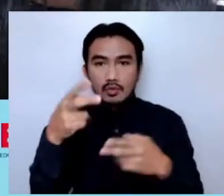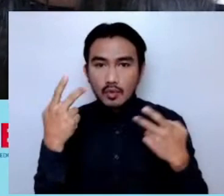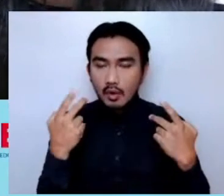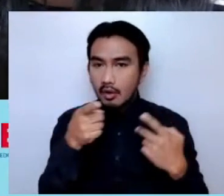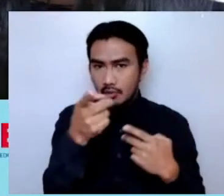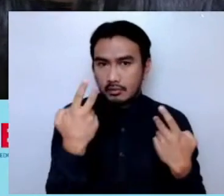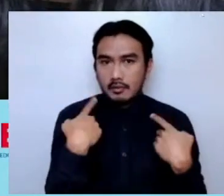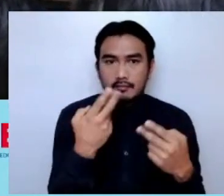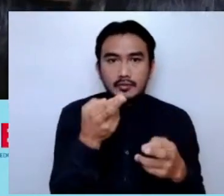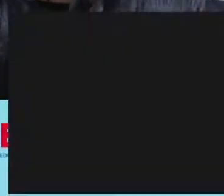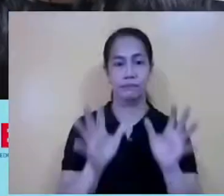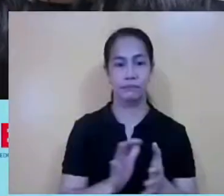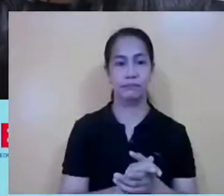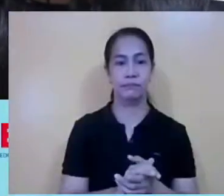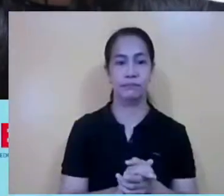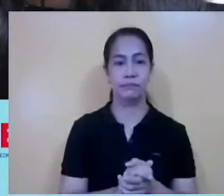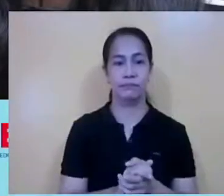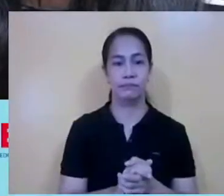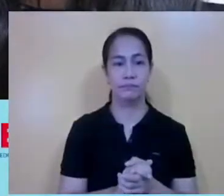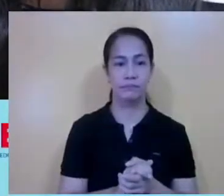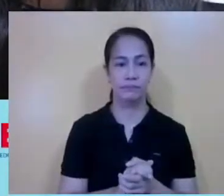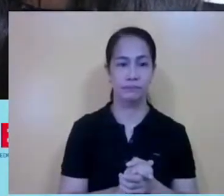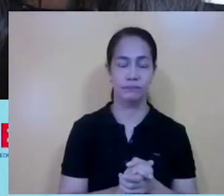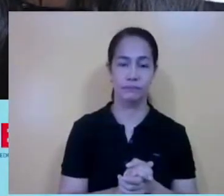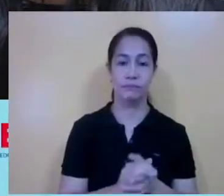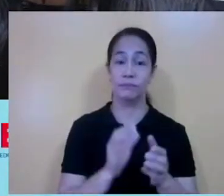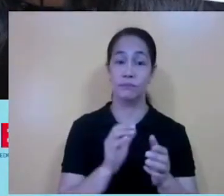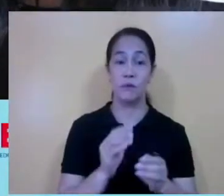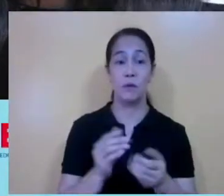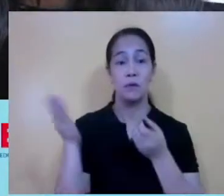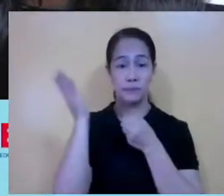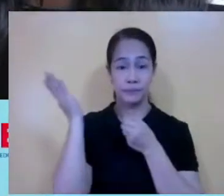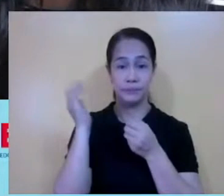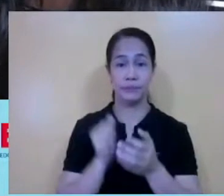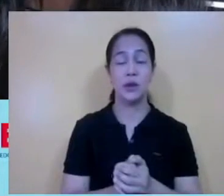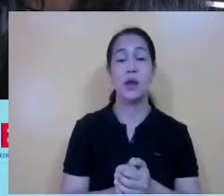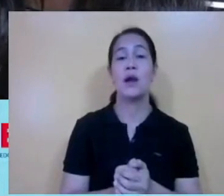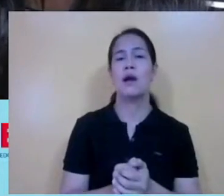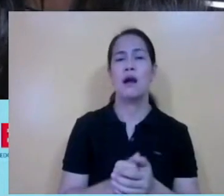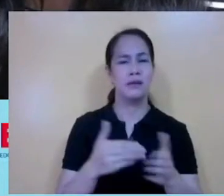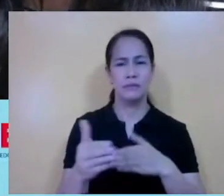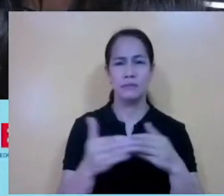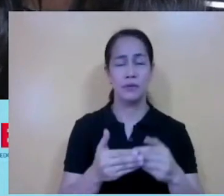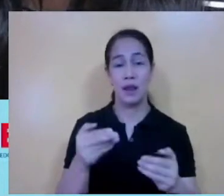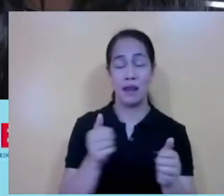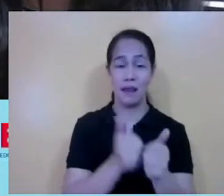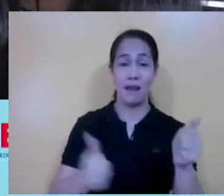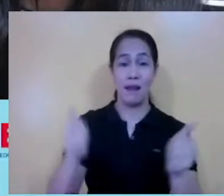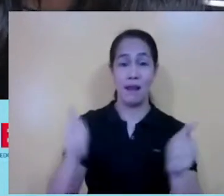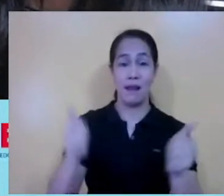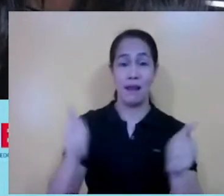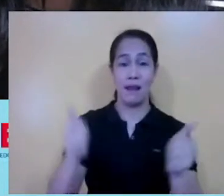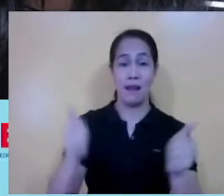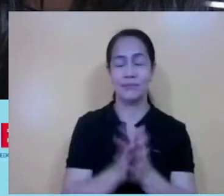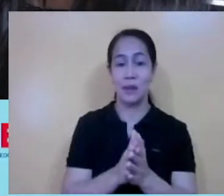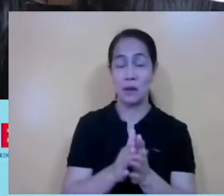teacher broadcaster, regardless if you are a highly proficient teacher or a proficient teacher, the TRF may be one of